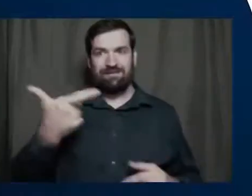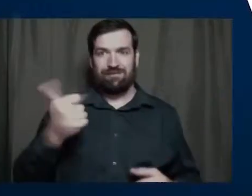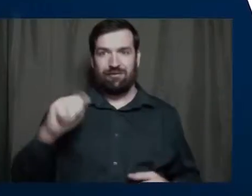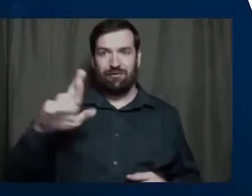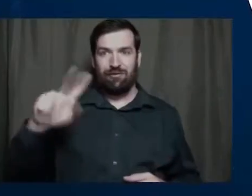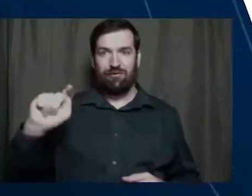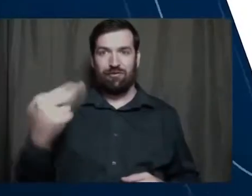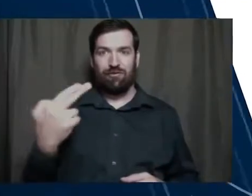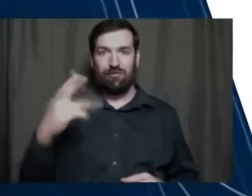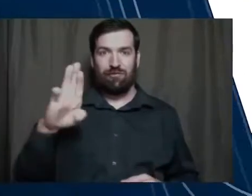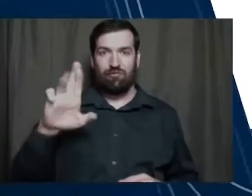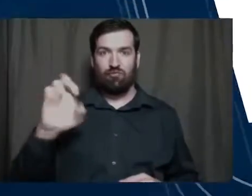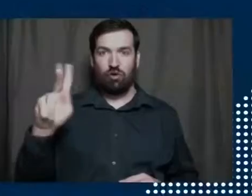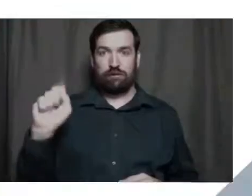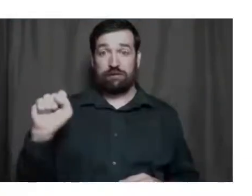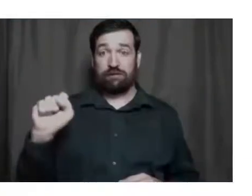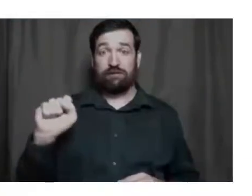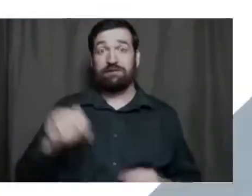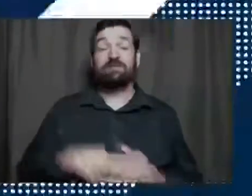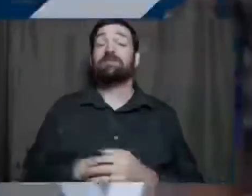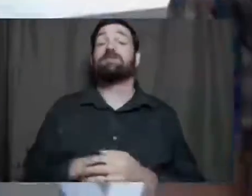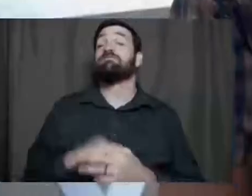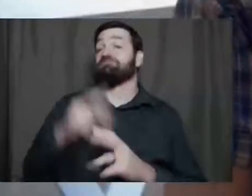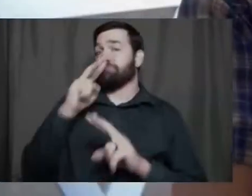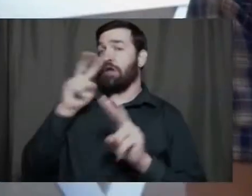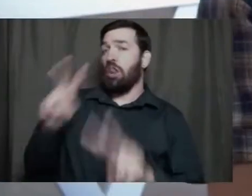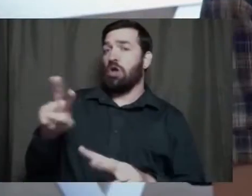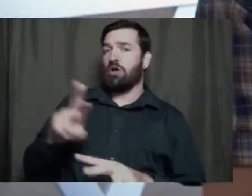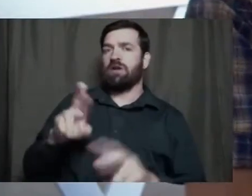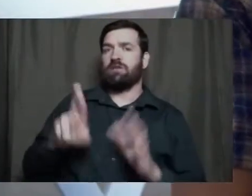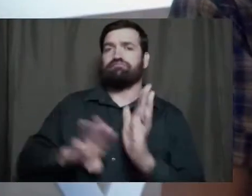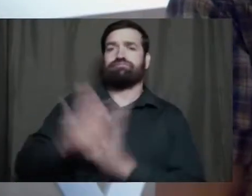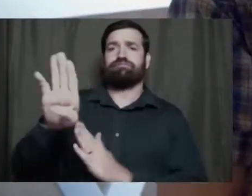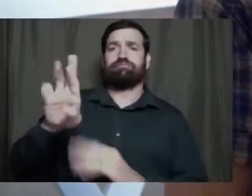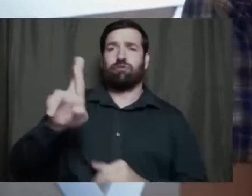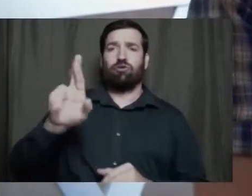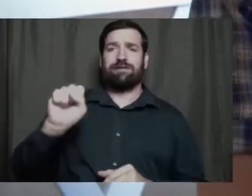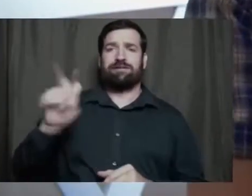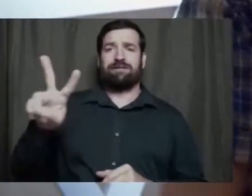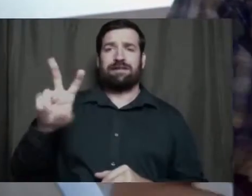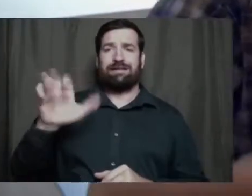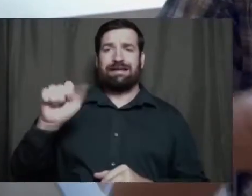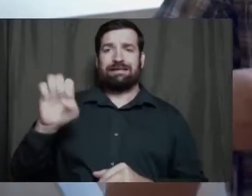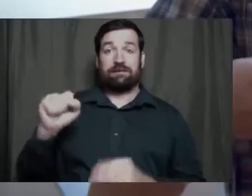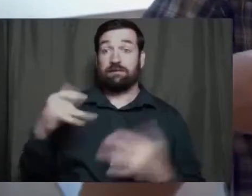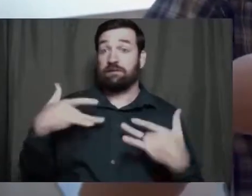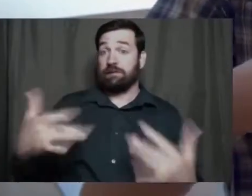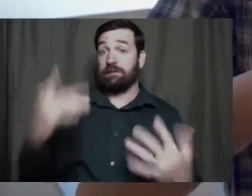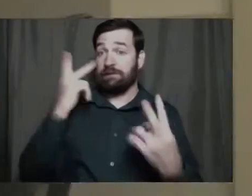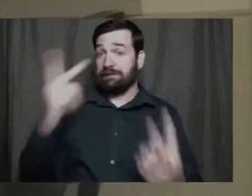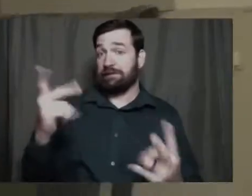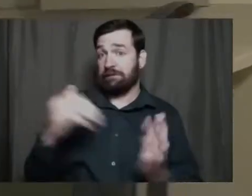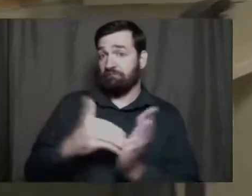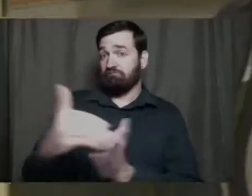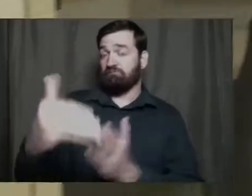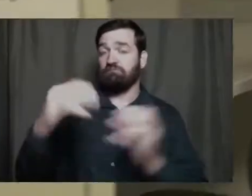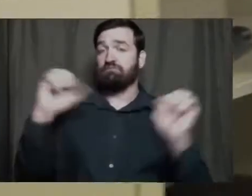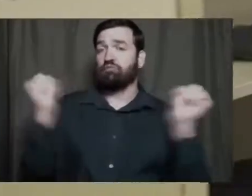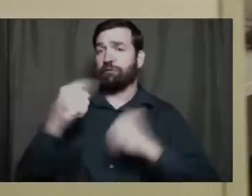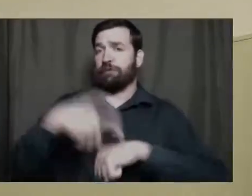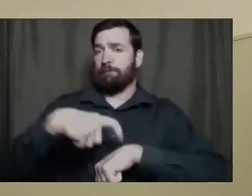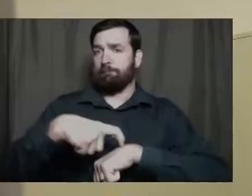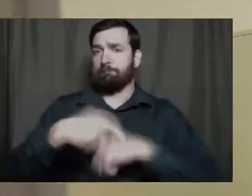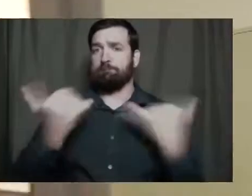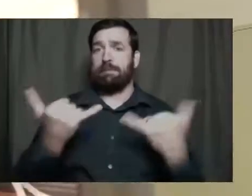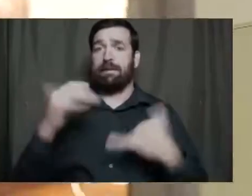All right, so today we are taking a closer look at the spike in RSV cases, a virus that we would typically see more of in the winter. It is surging in kids at the height of